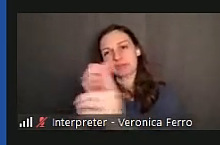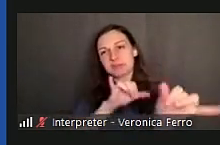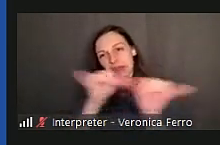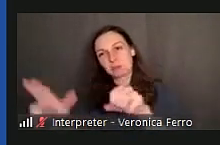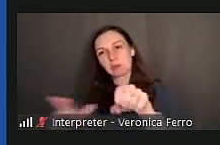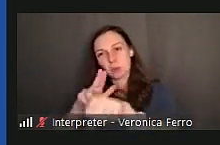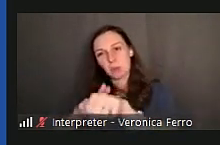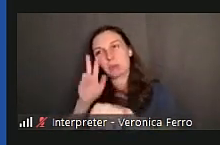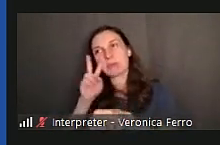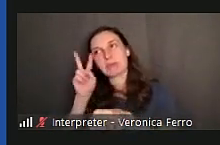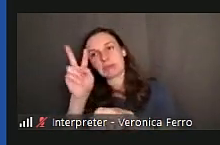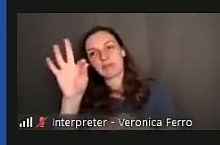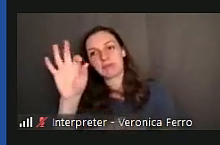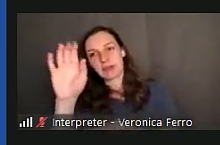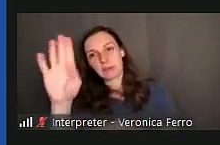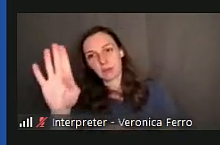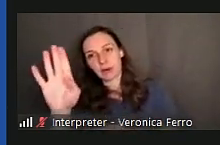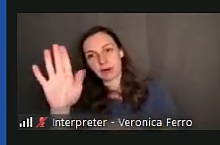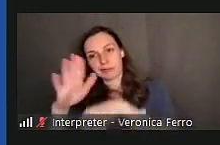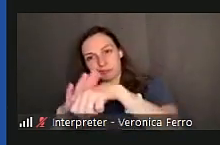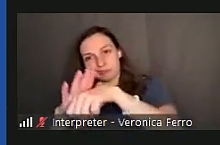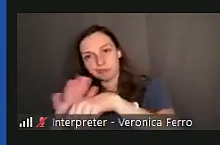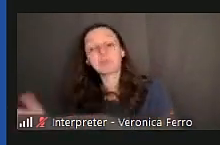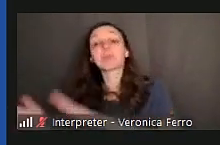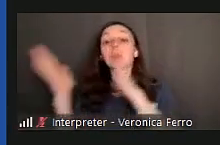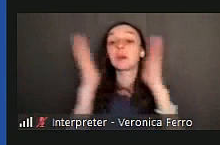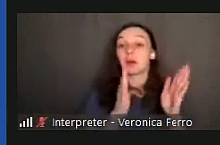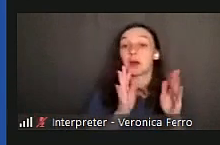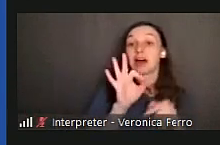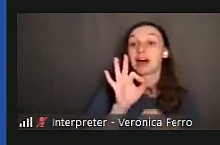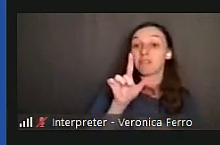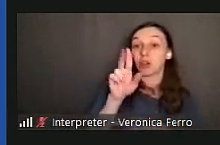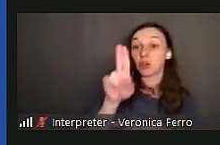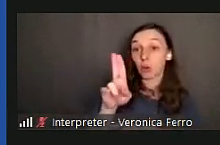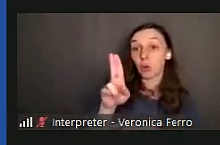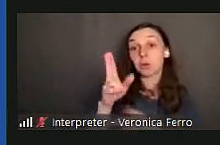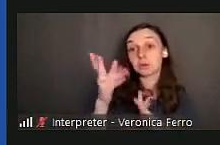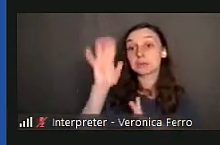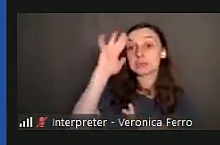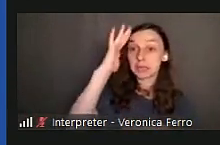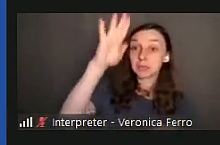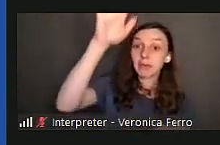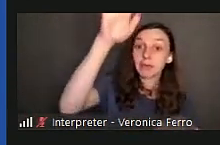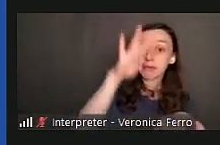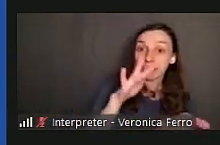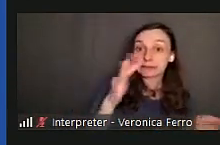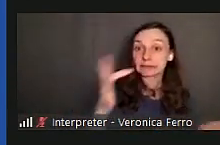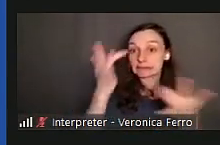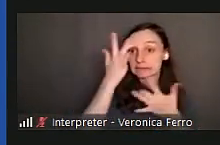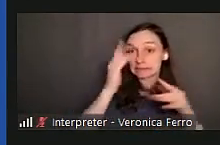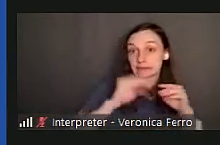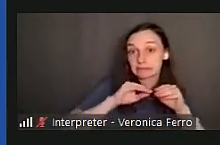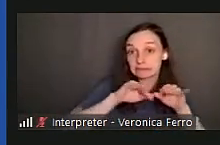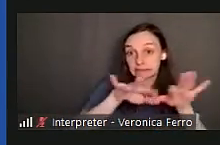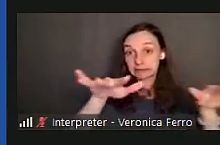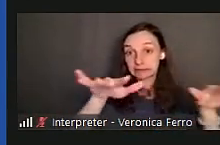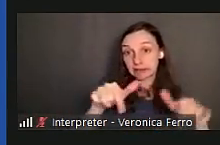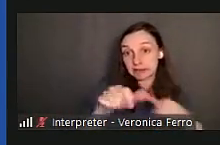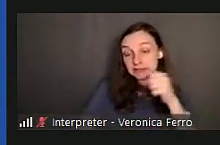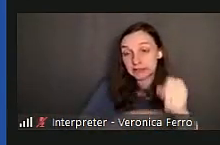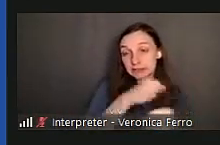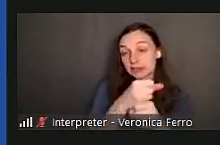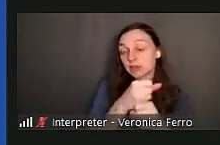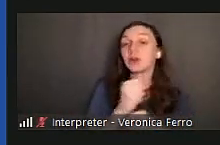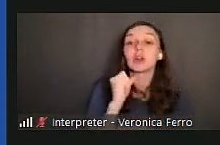you know, nationally occasional cases occurring here and there, but haven't yet seen that increase in influenza-associated